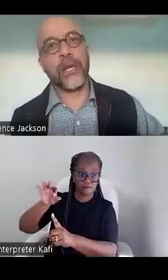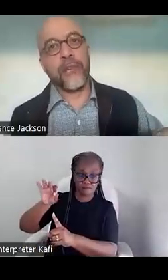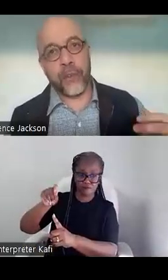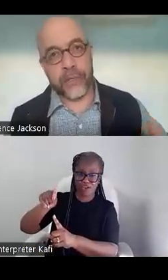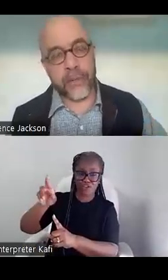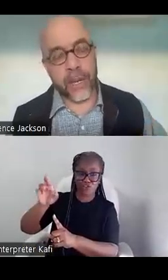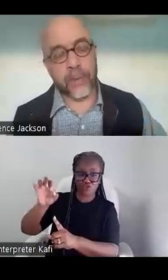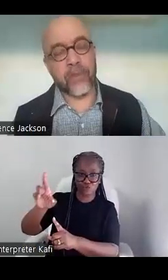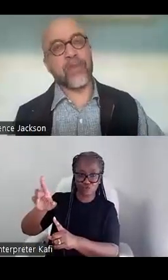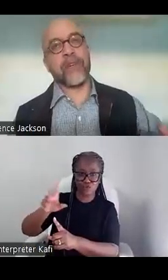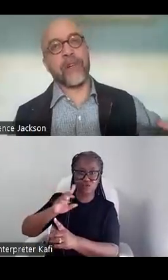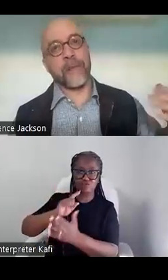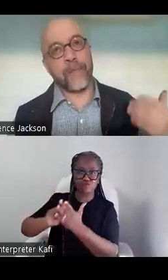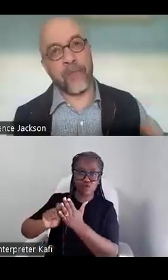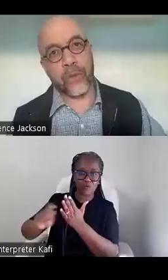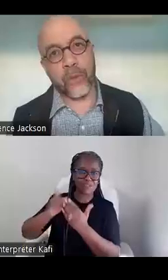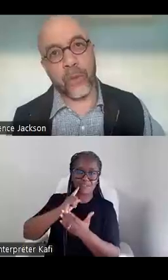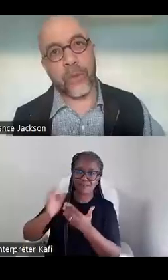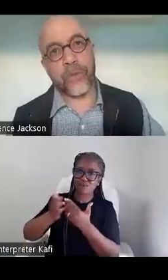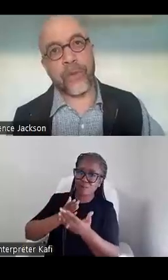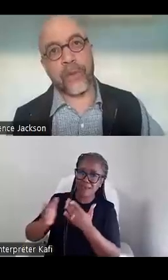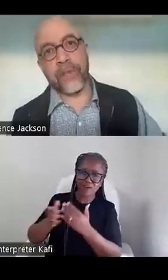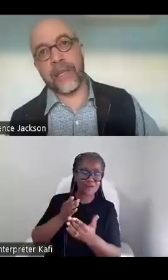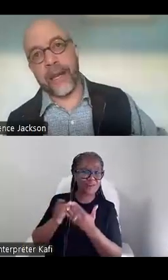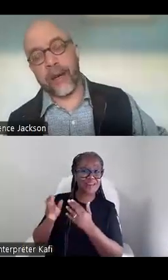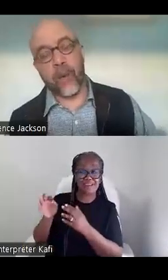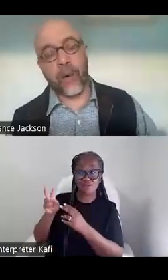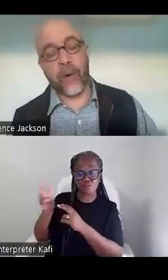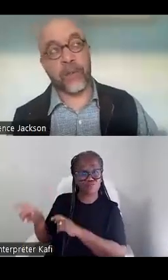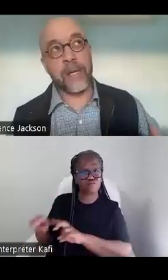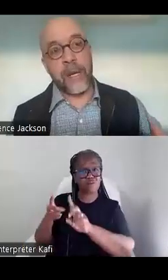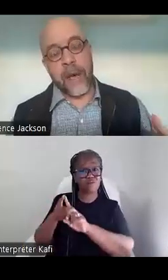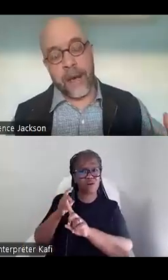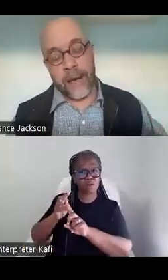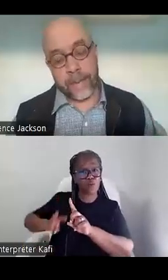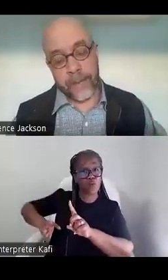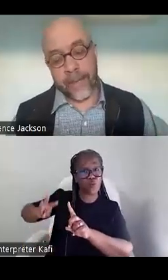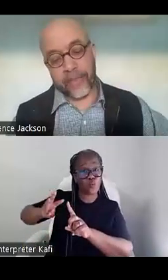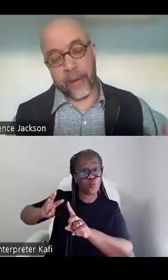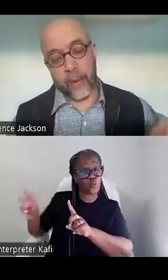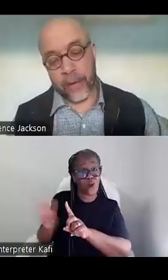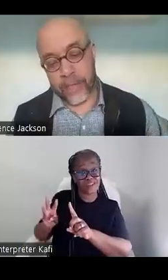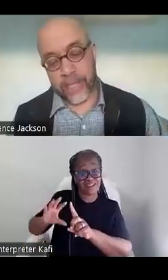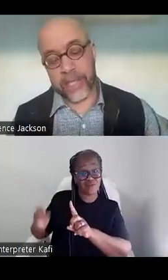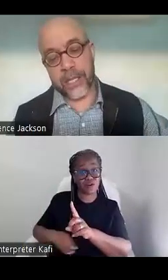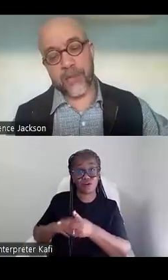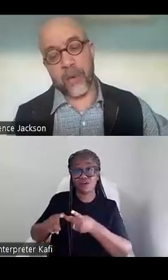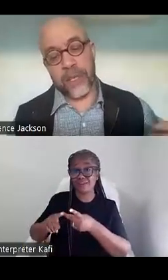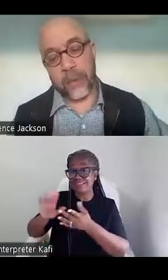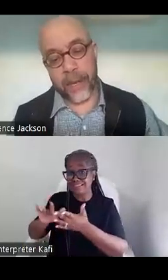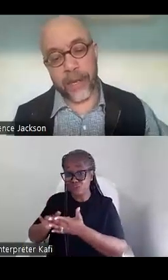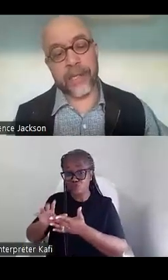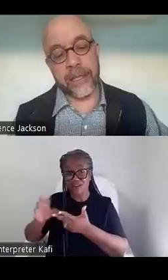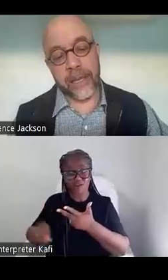to the Western Hemisphere, to the Atlantic world, and that they were successful